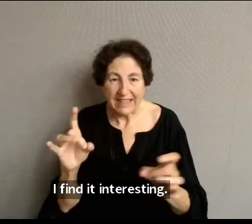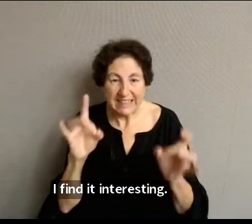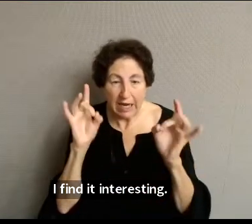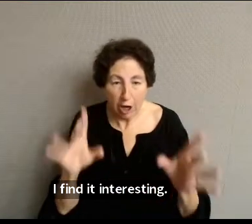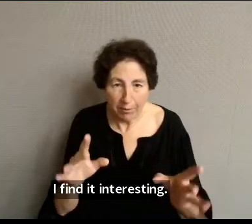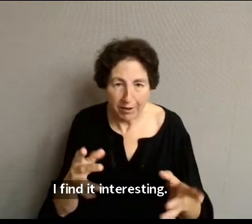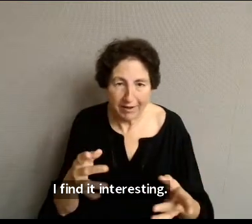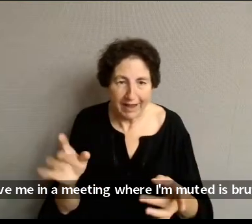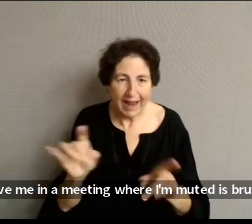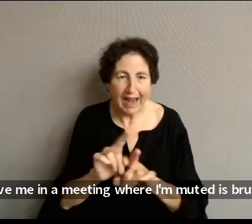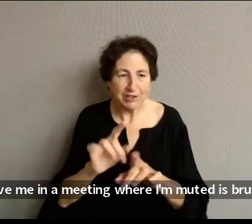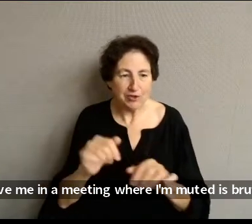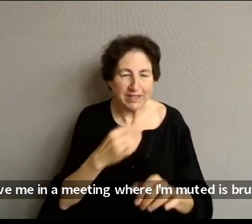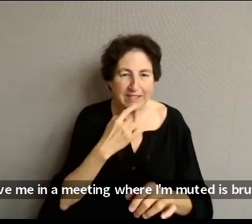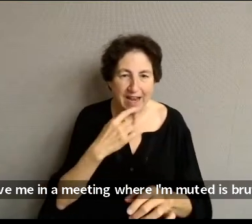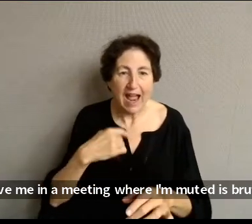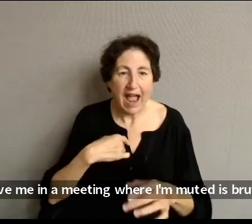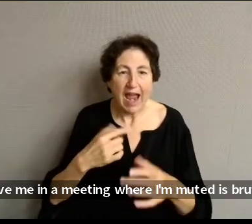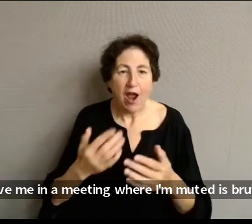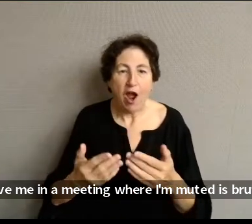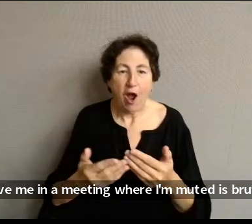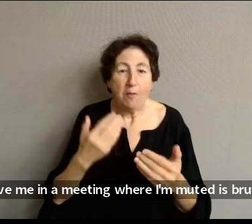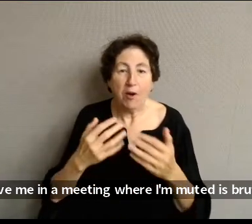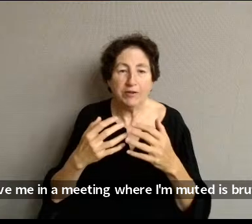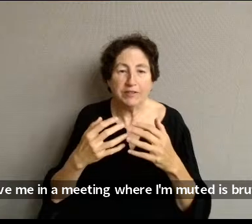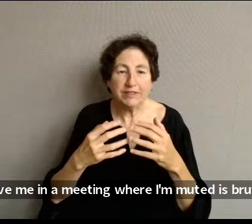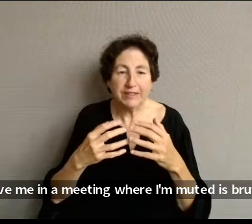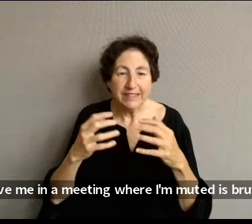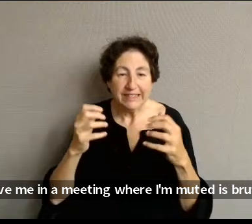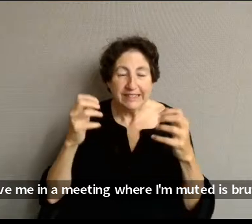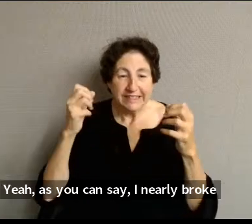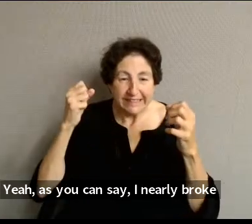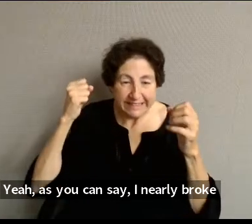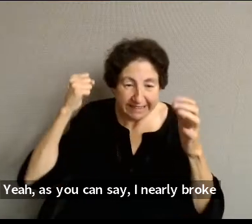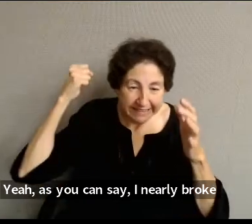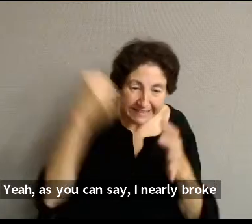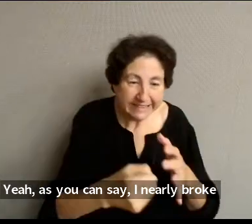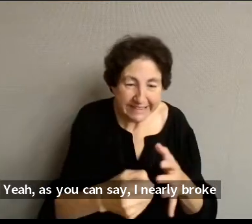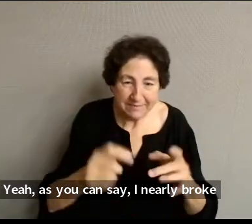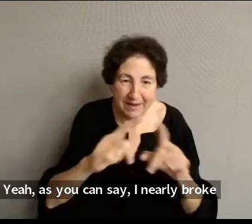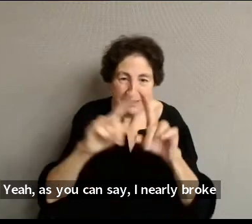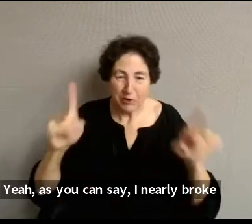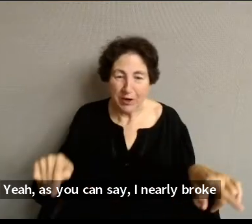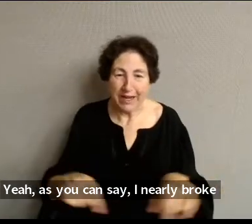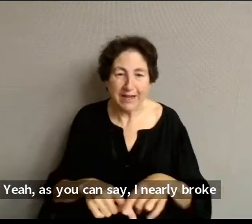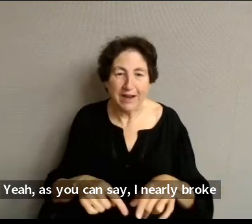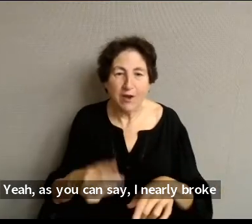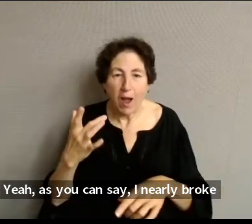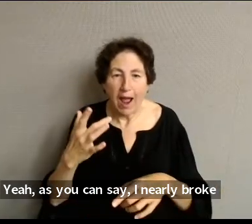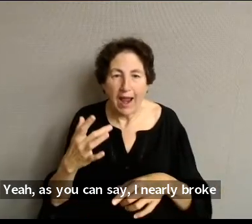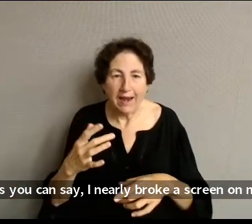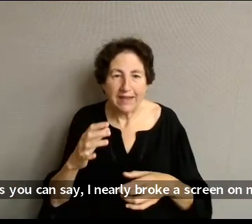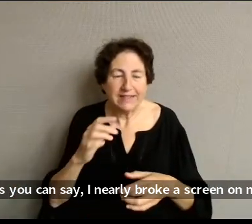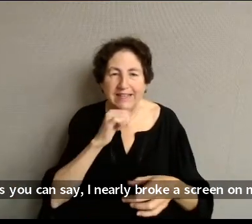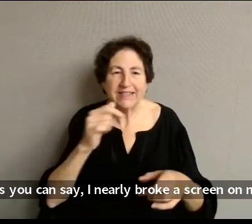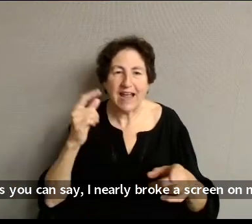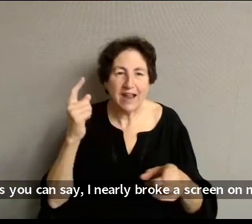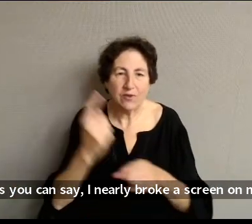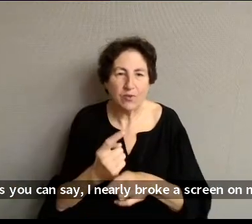Yeah, as you can say, I nearly broke a screen on my computer at that time because that is